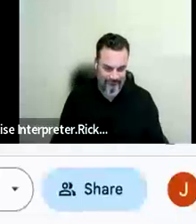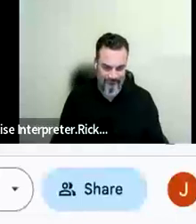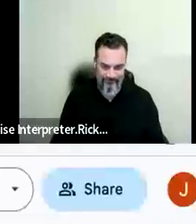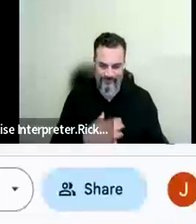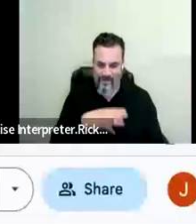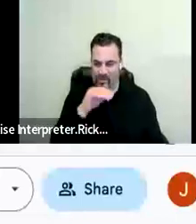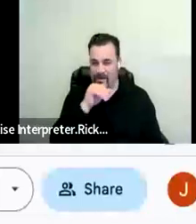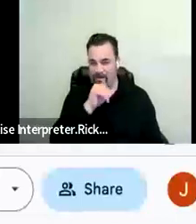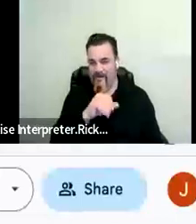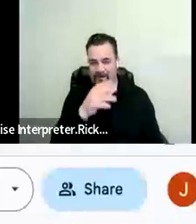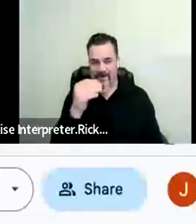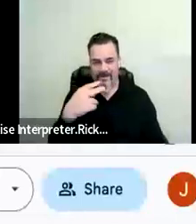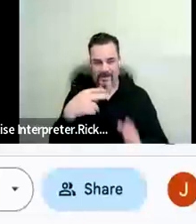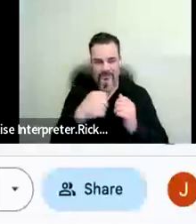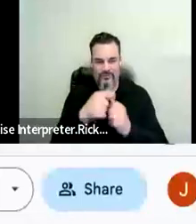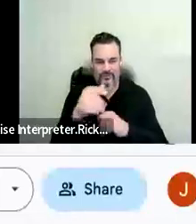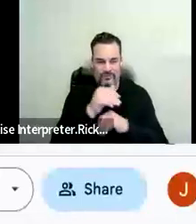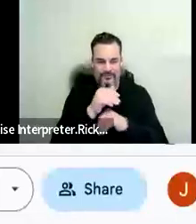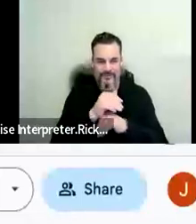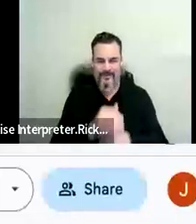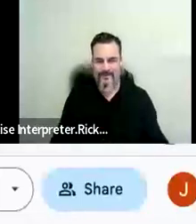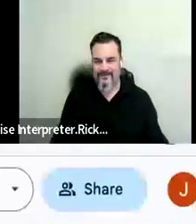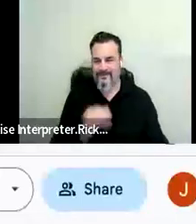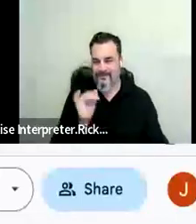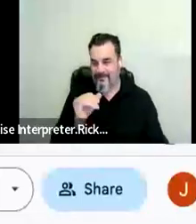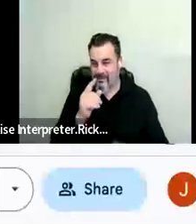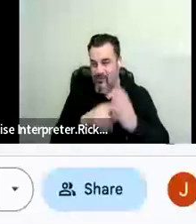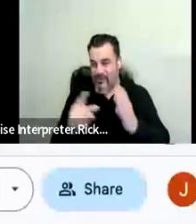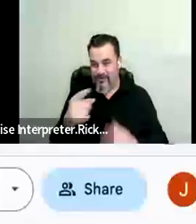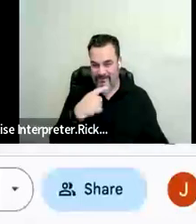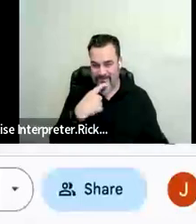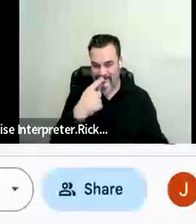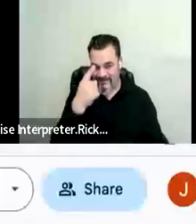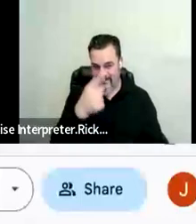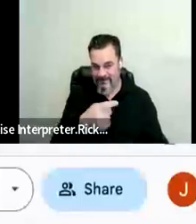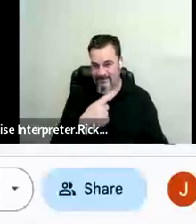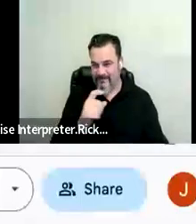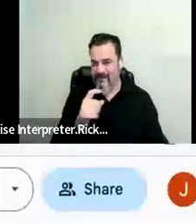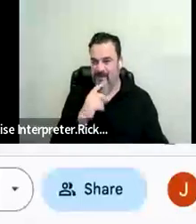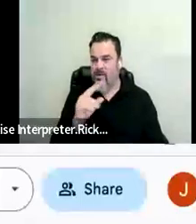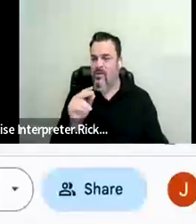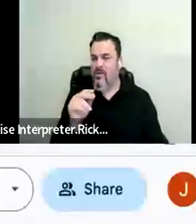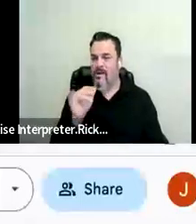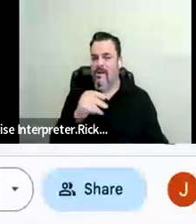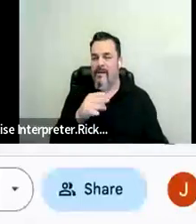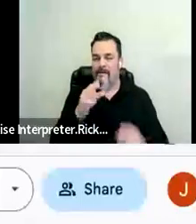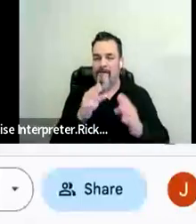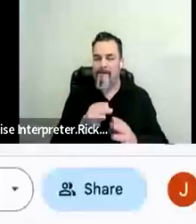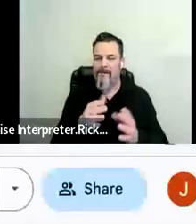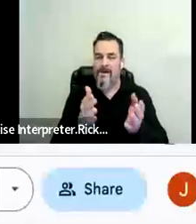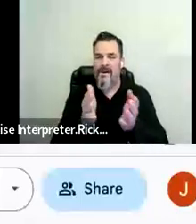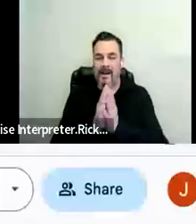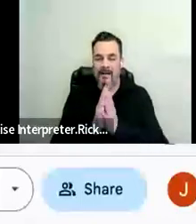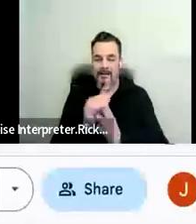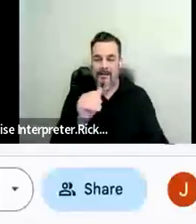you tonight. is that what you're thinking this person said? No. So the person is asking